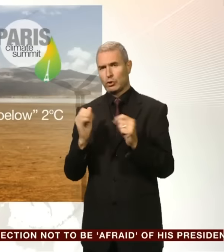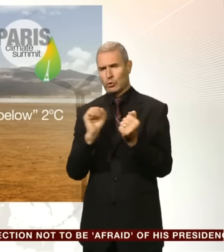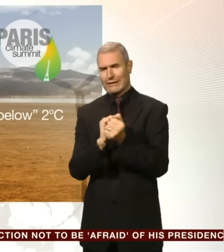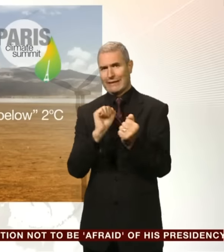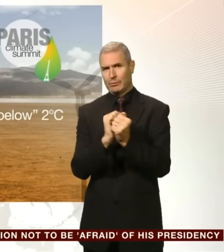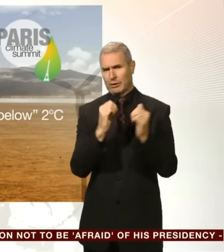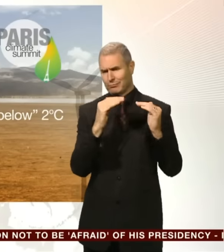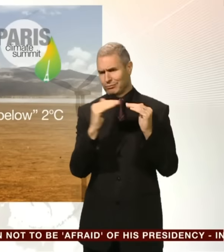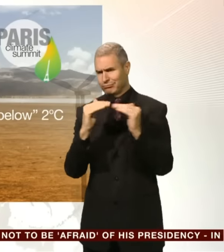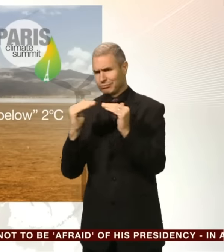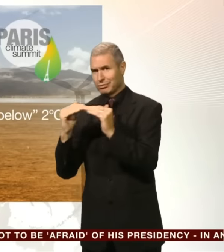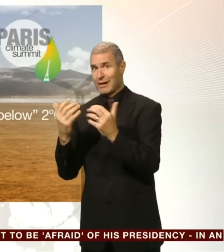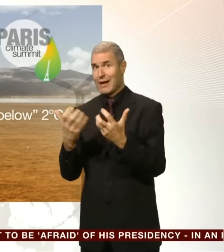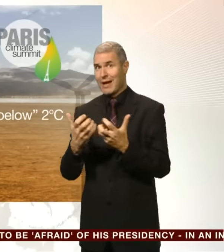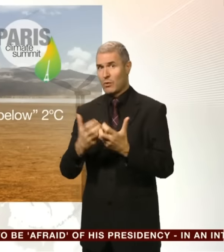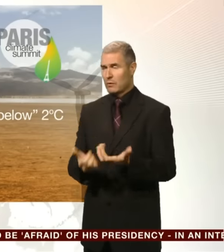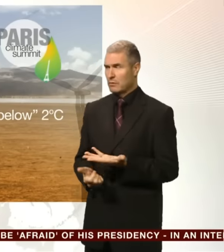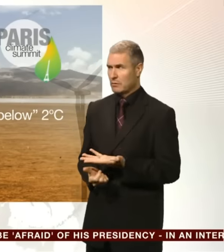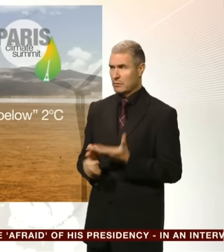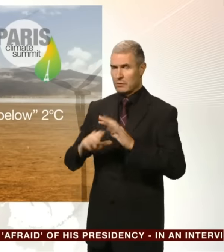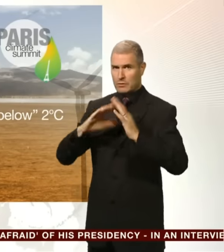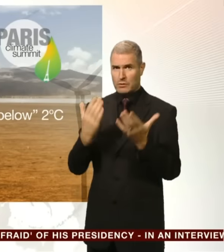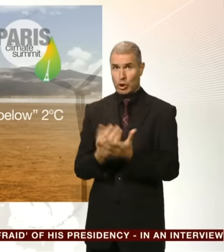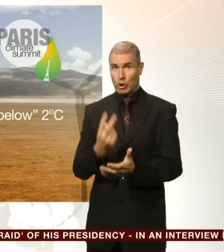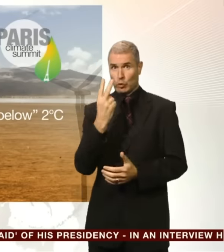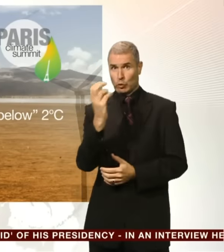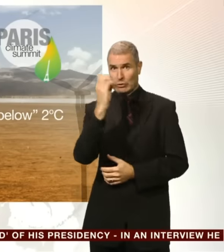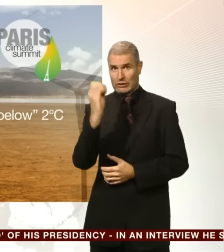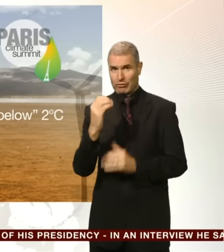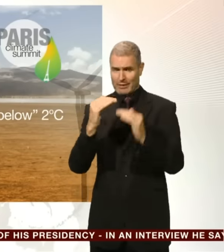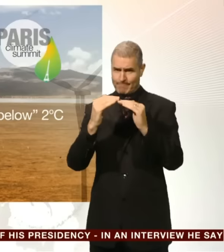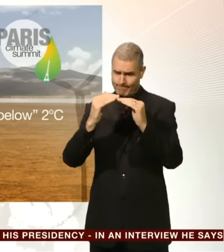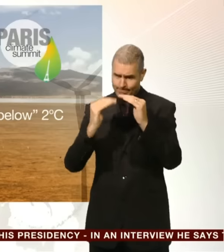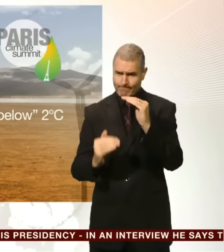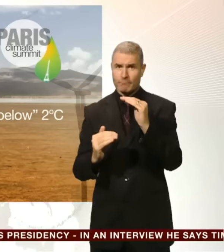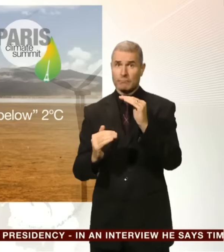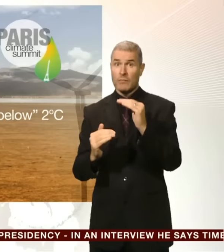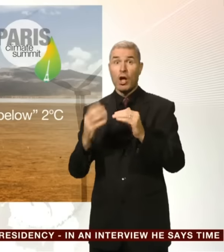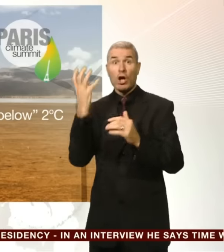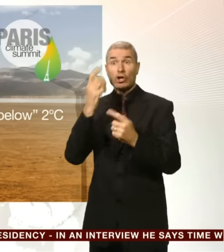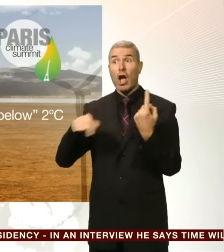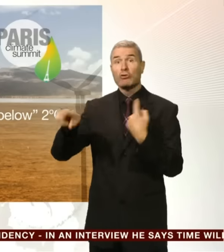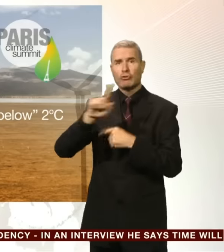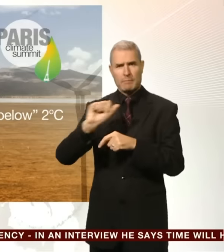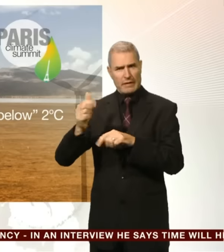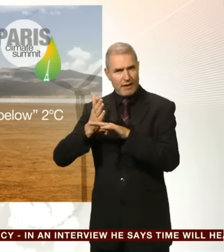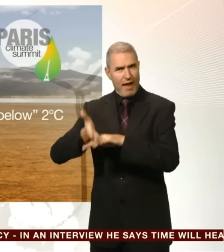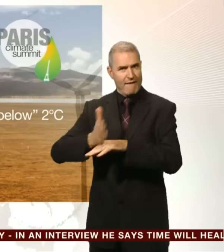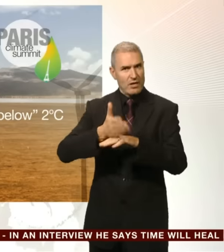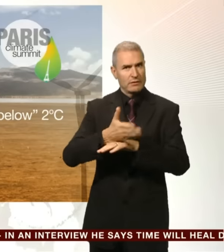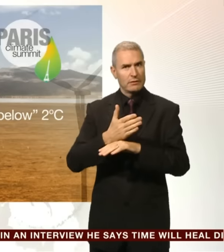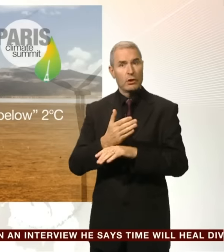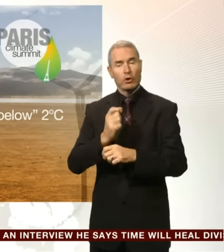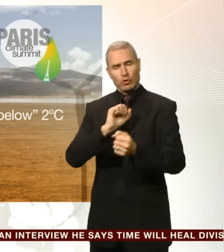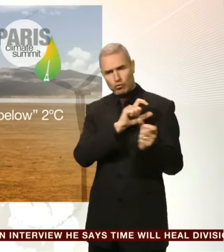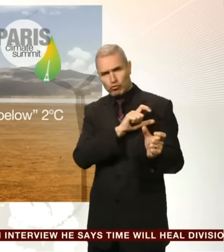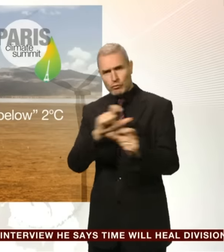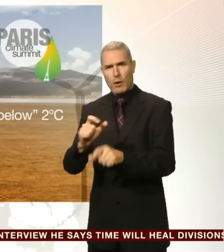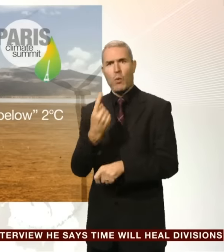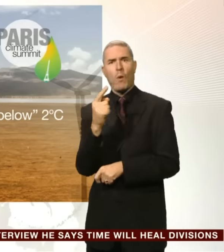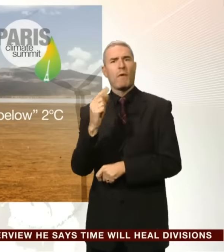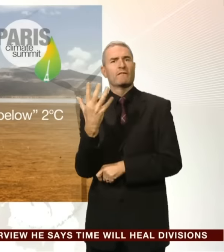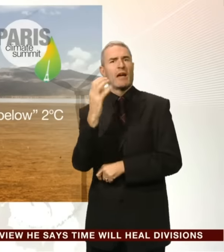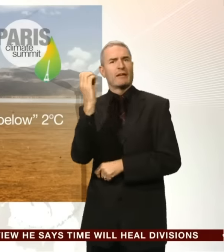average global temperatures to well below 2 degrees Celsius, and countries will pursue efforts to keep it to 1.5